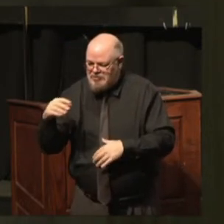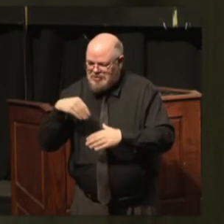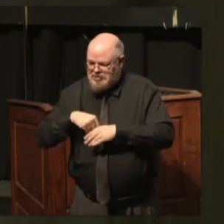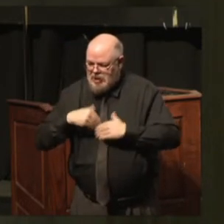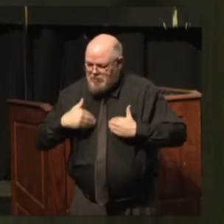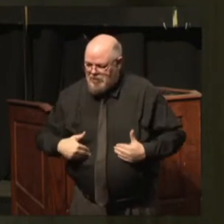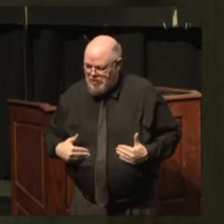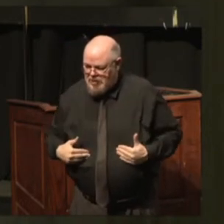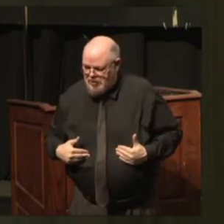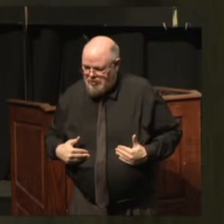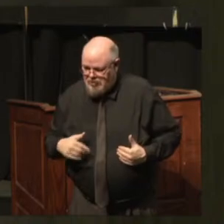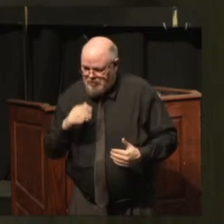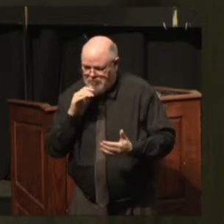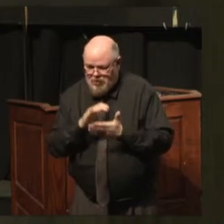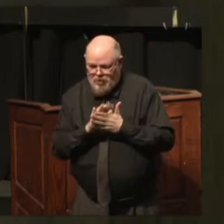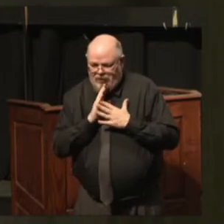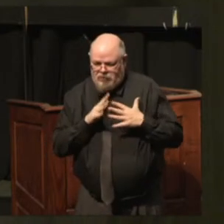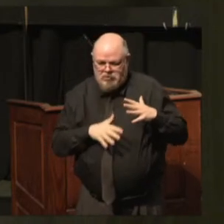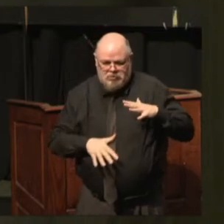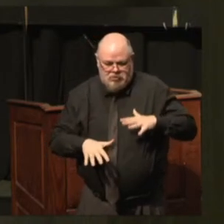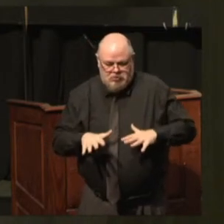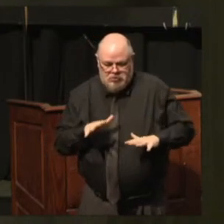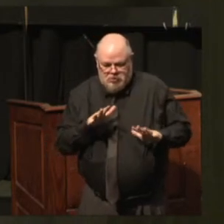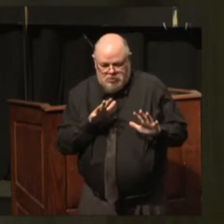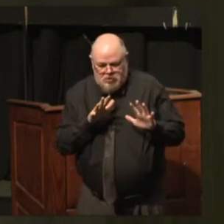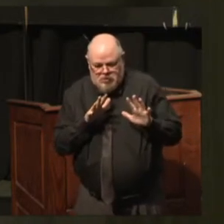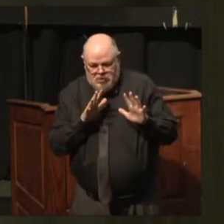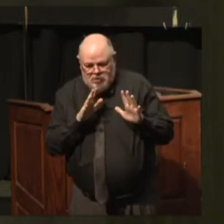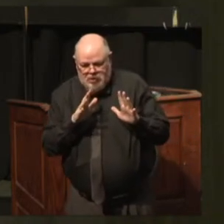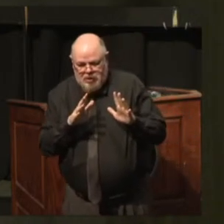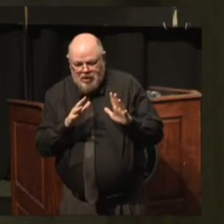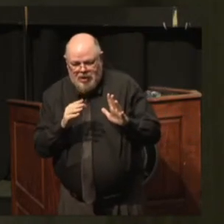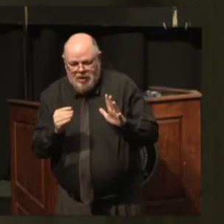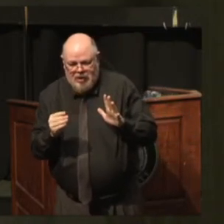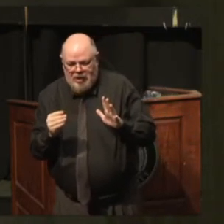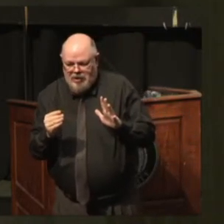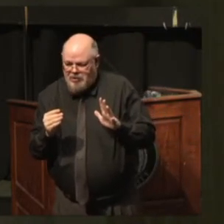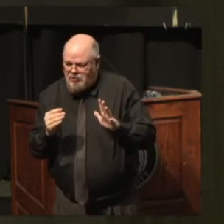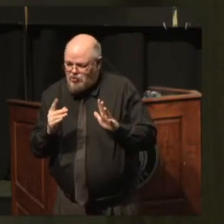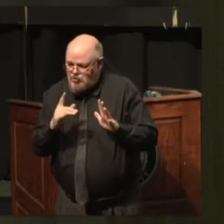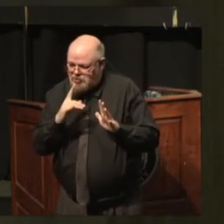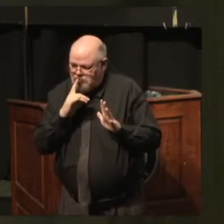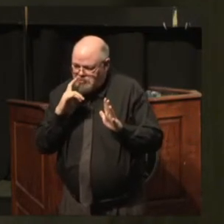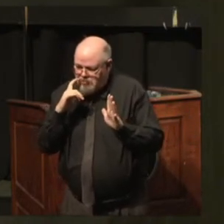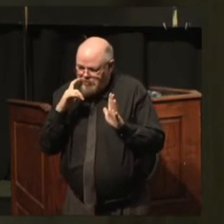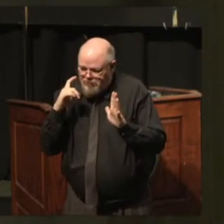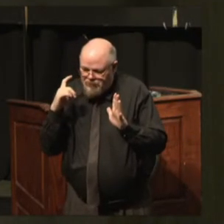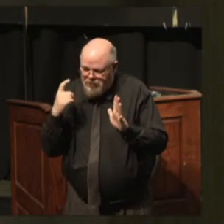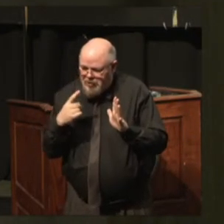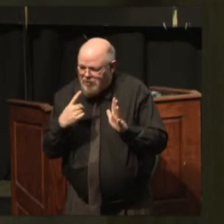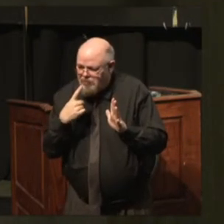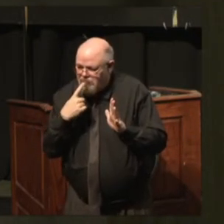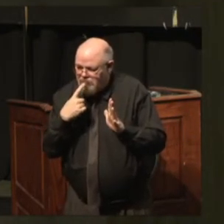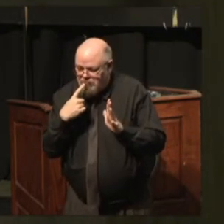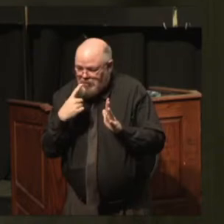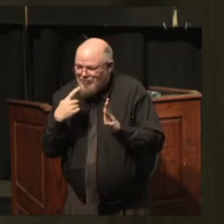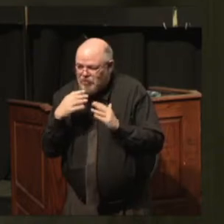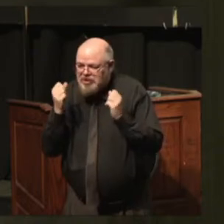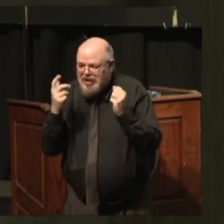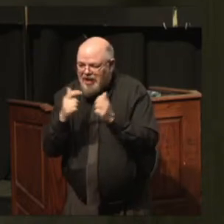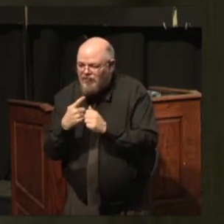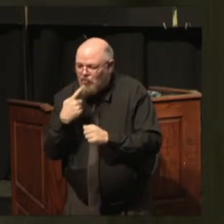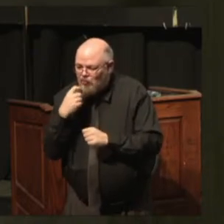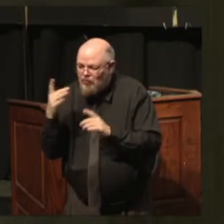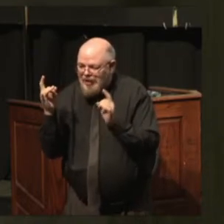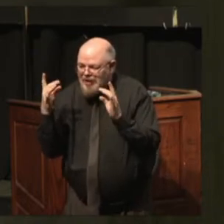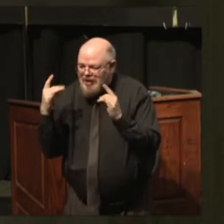nursing station, and when the red lights went off, right, it's not called code red, that just on TV, it's called something else. But when the lights